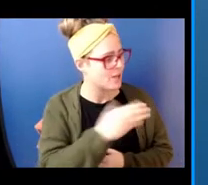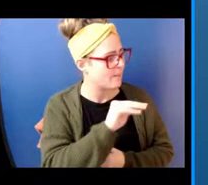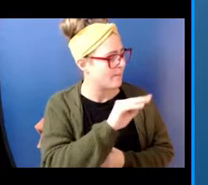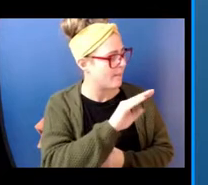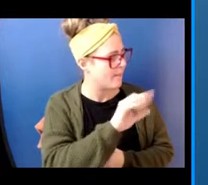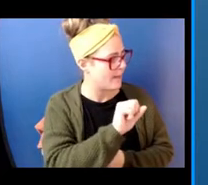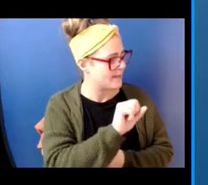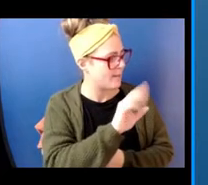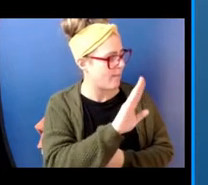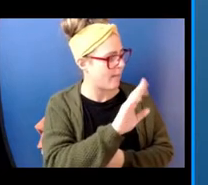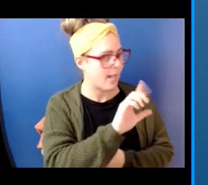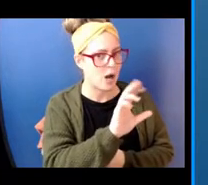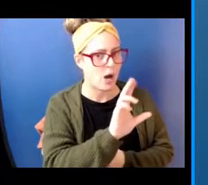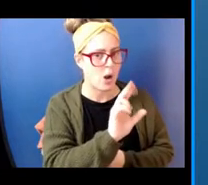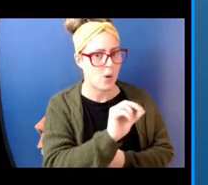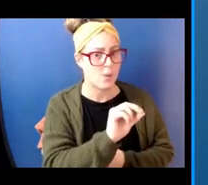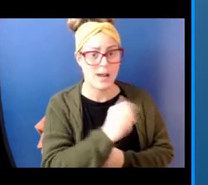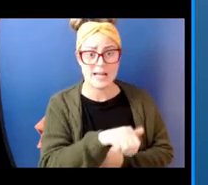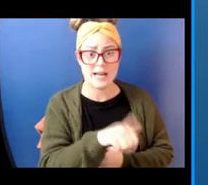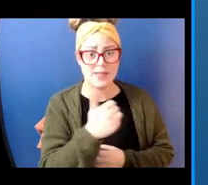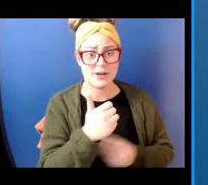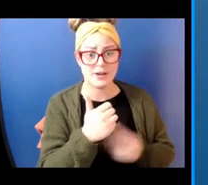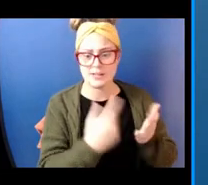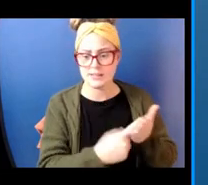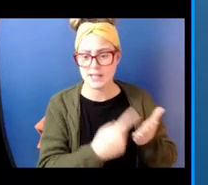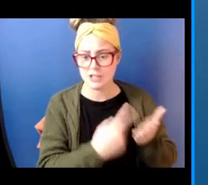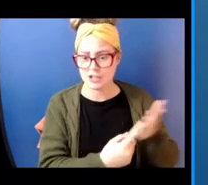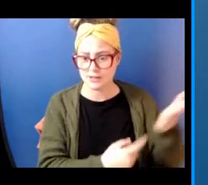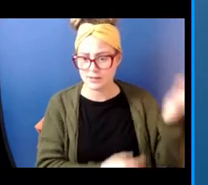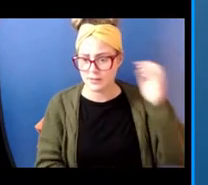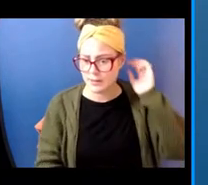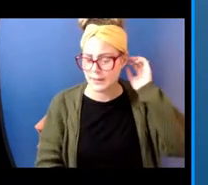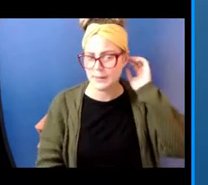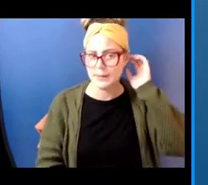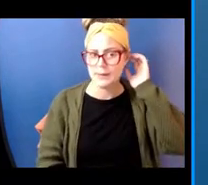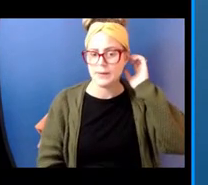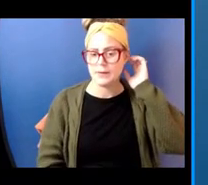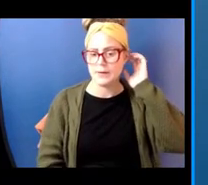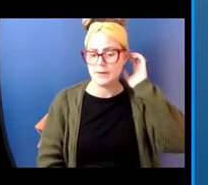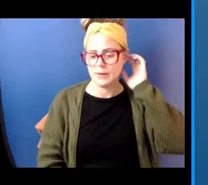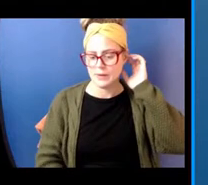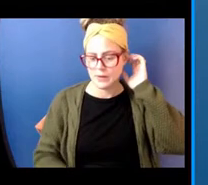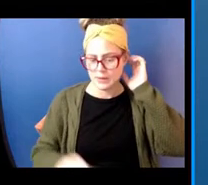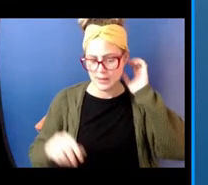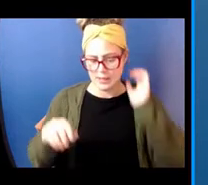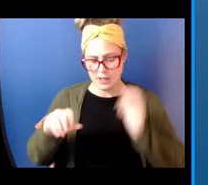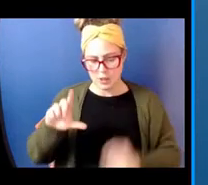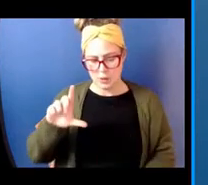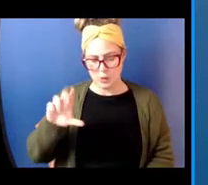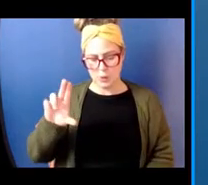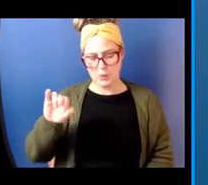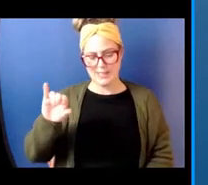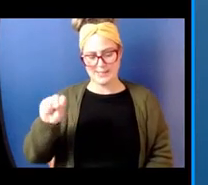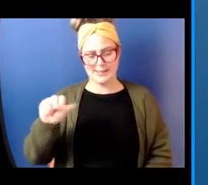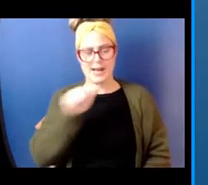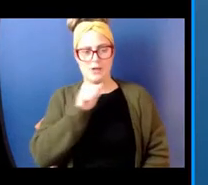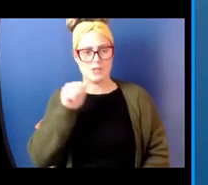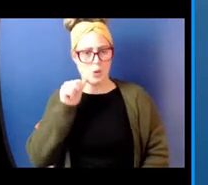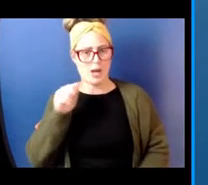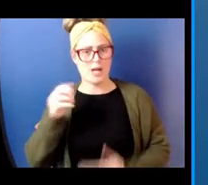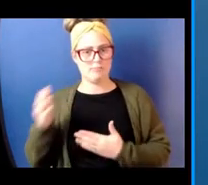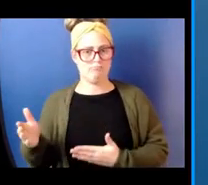any further discussion yes Arizona I I want to Echo the support